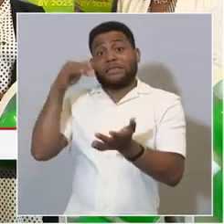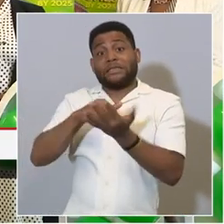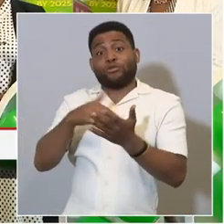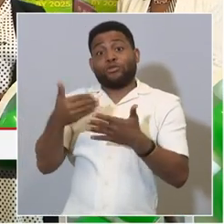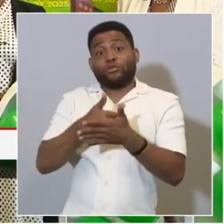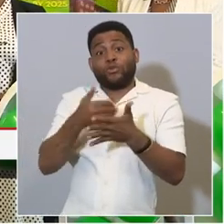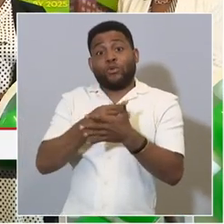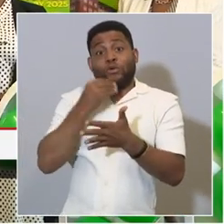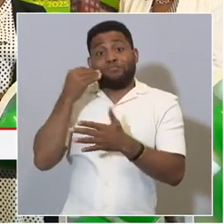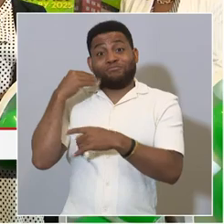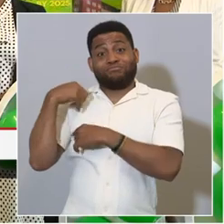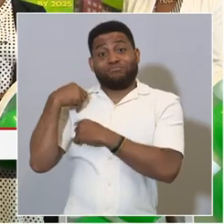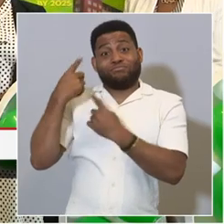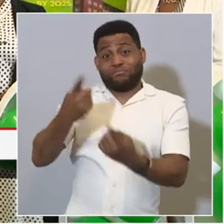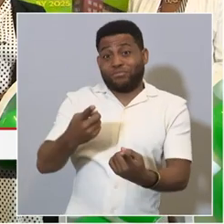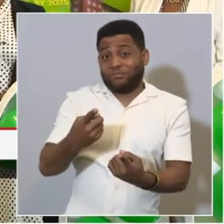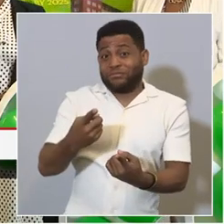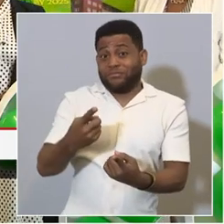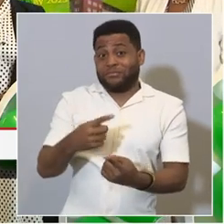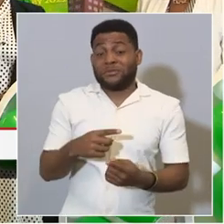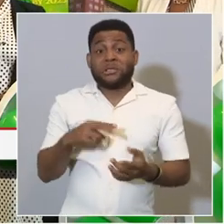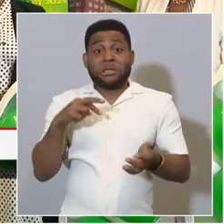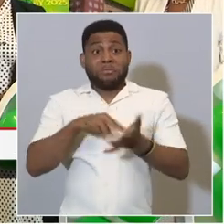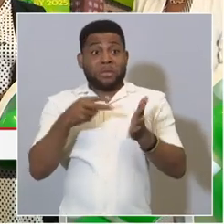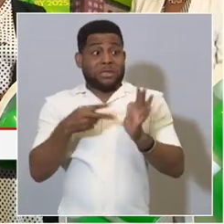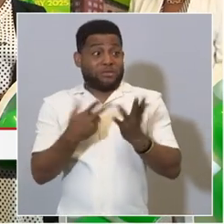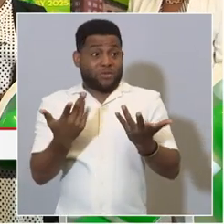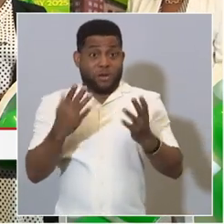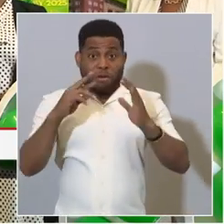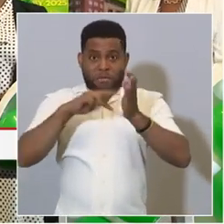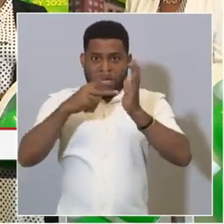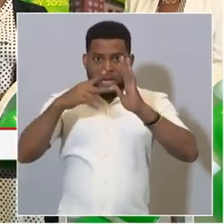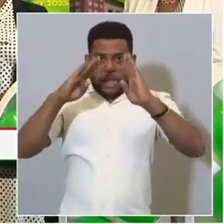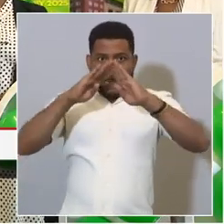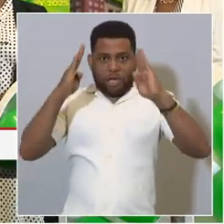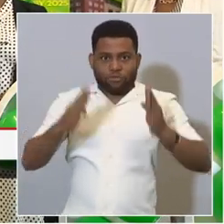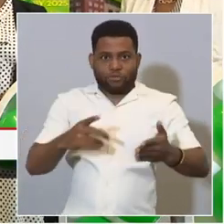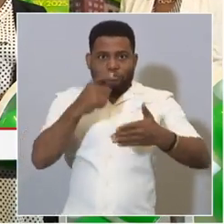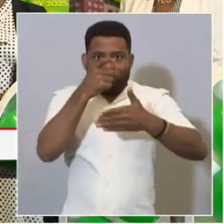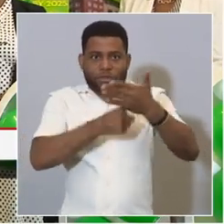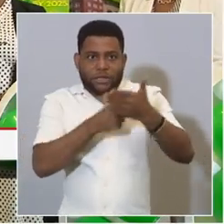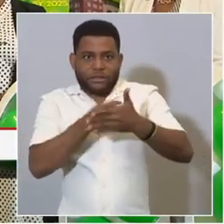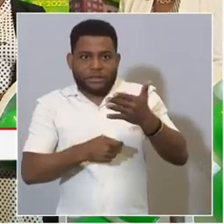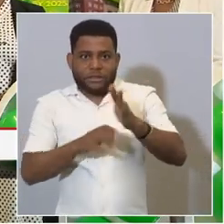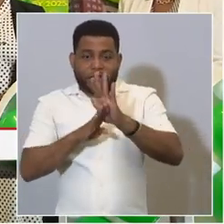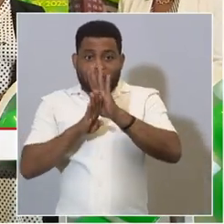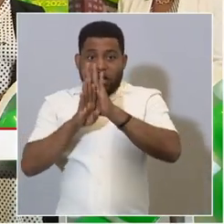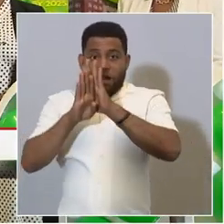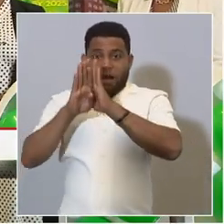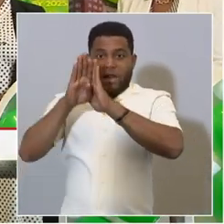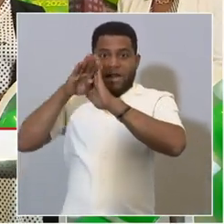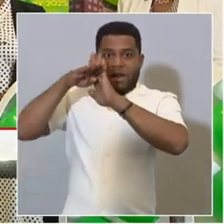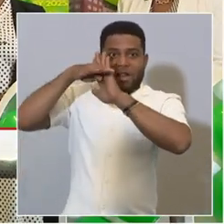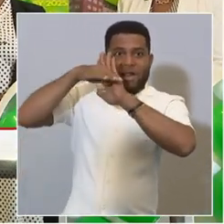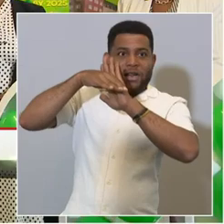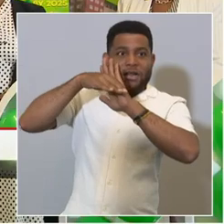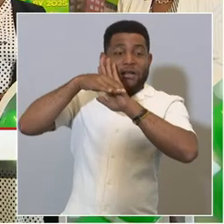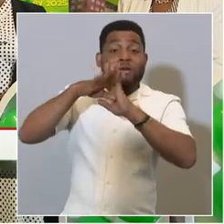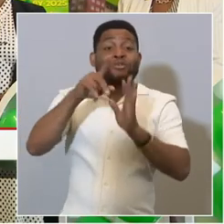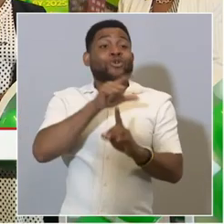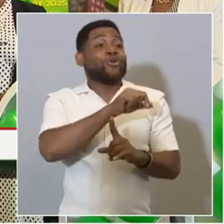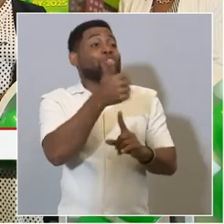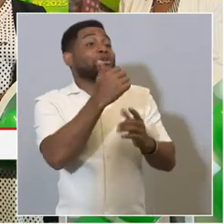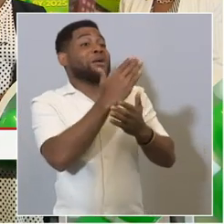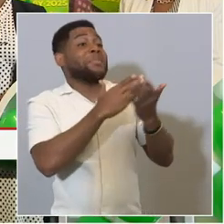of housing in DC has grown at half the rate of housing nationwide. Hear me well. Because